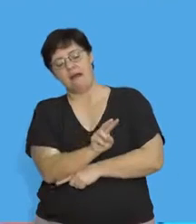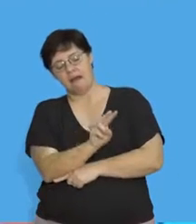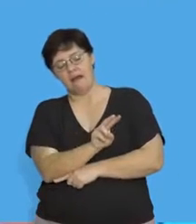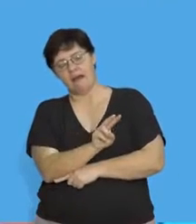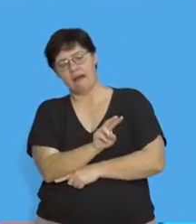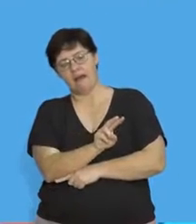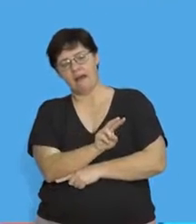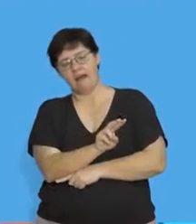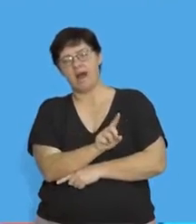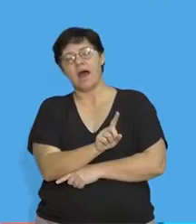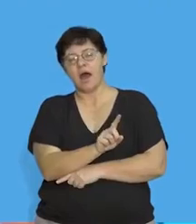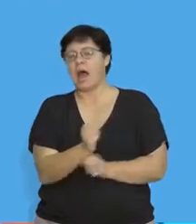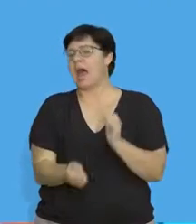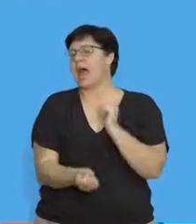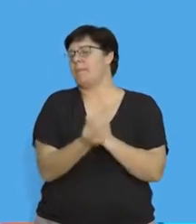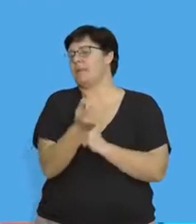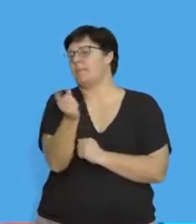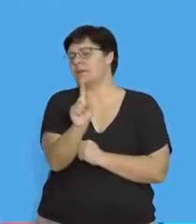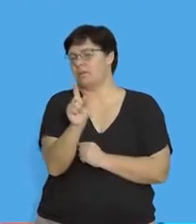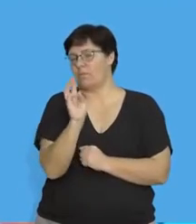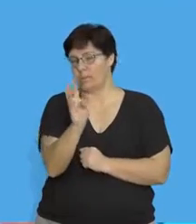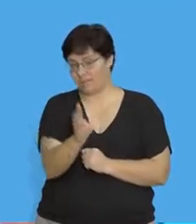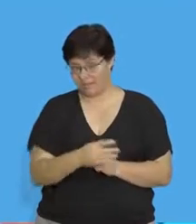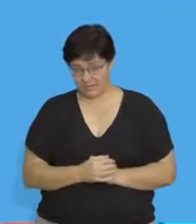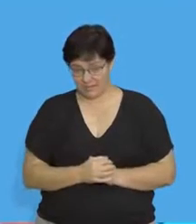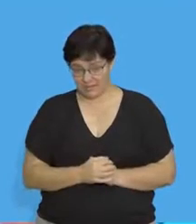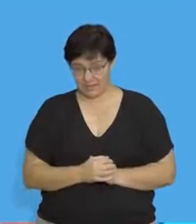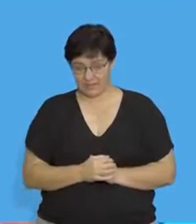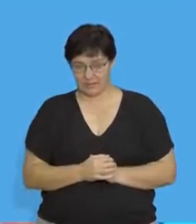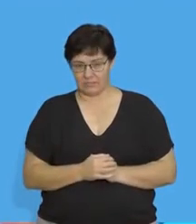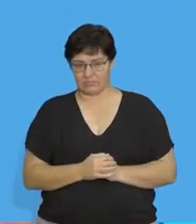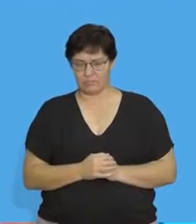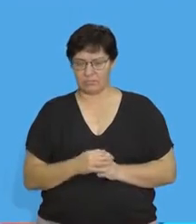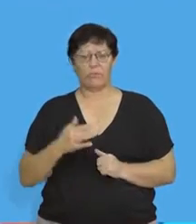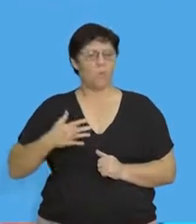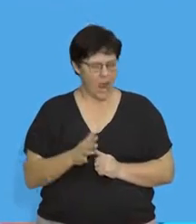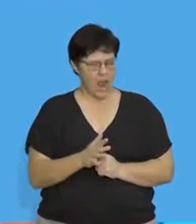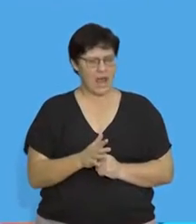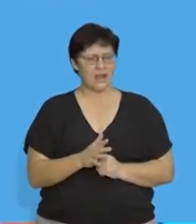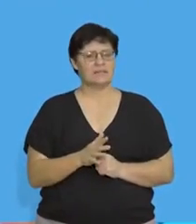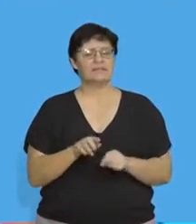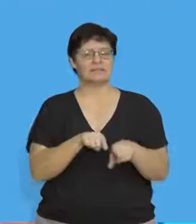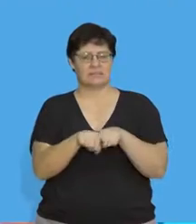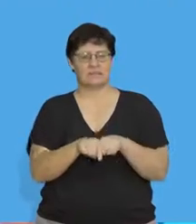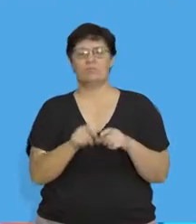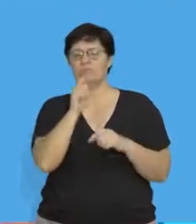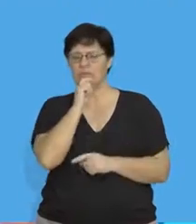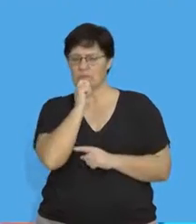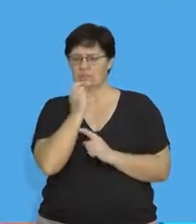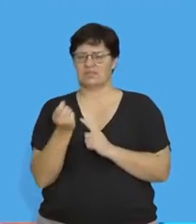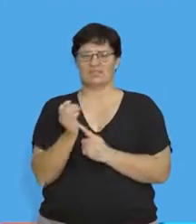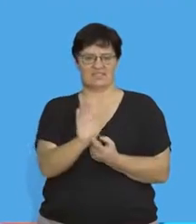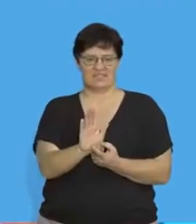on how things will work. Now, I want to do a little experiment with you, and I'm going to use a simulation